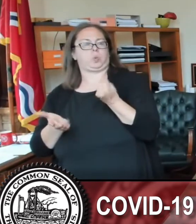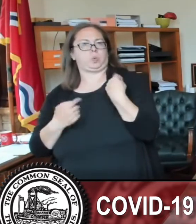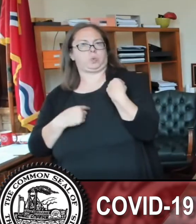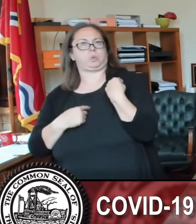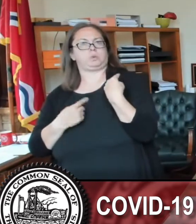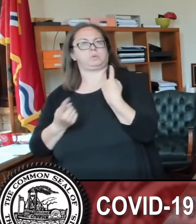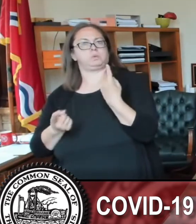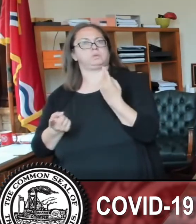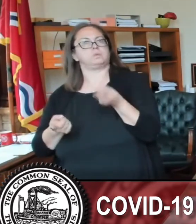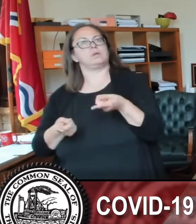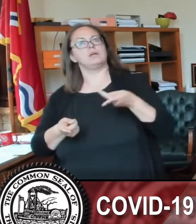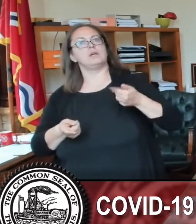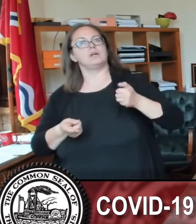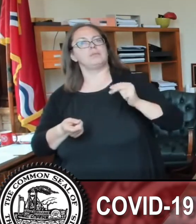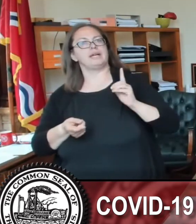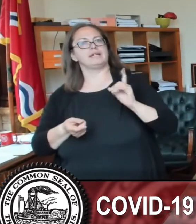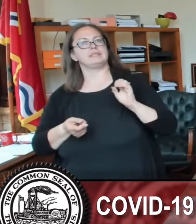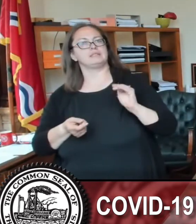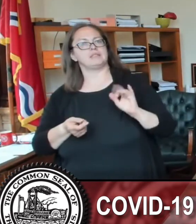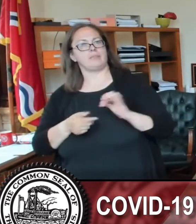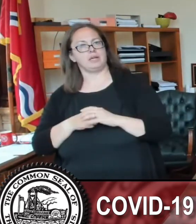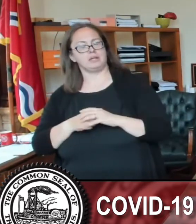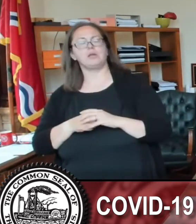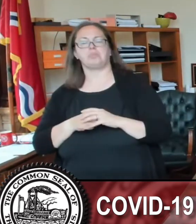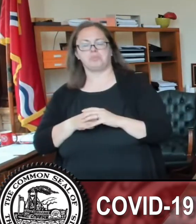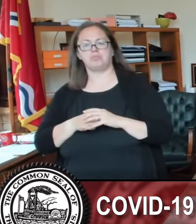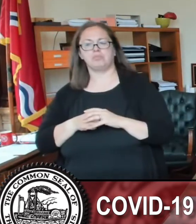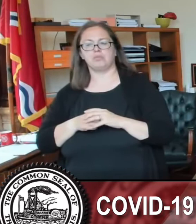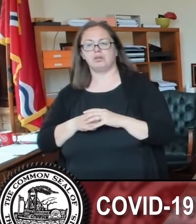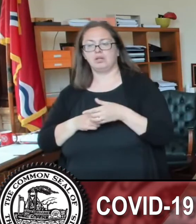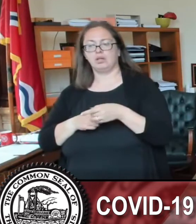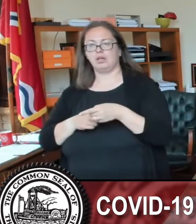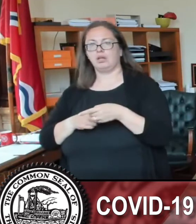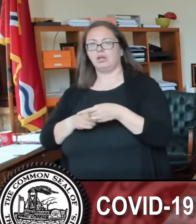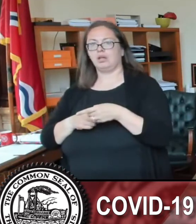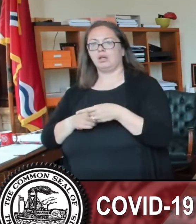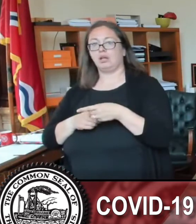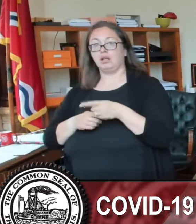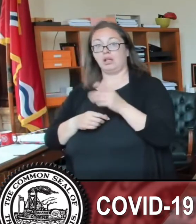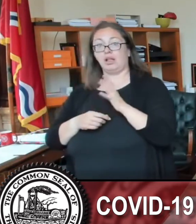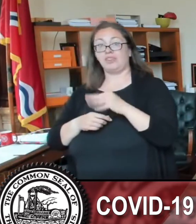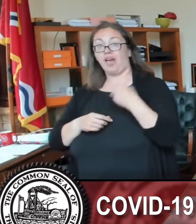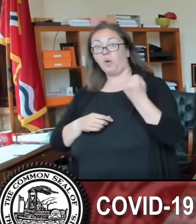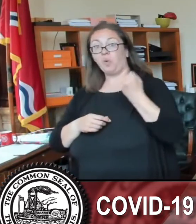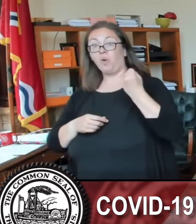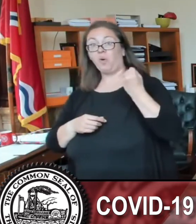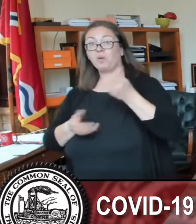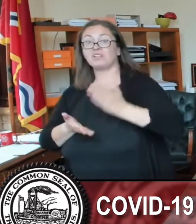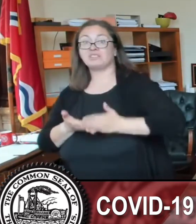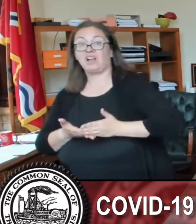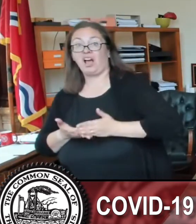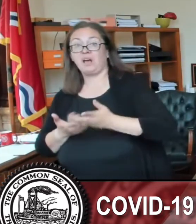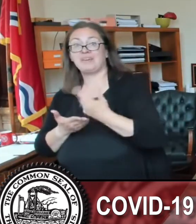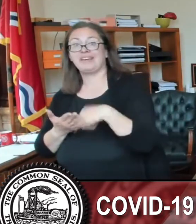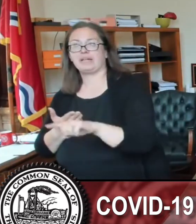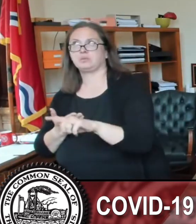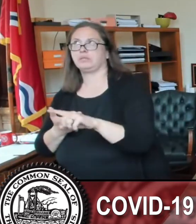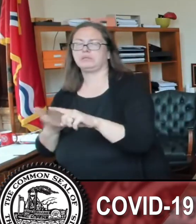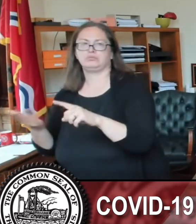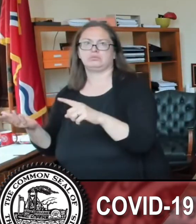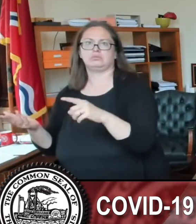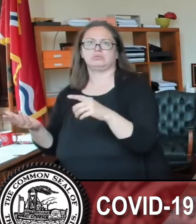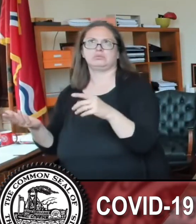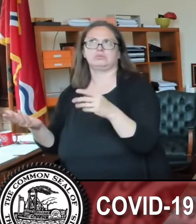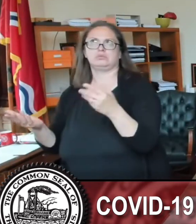the pandemic. And I believe that is lifted next week, middle of the 6th. That's Monday, I